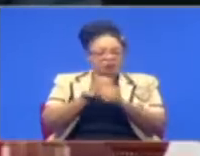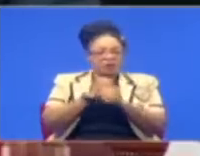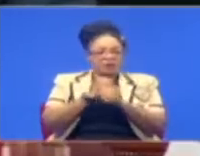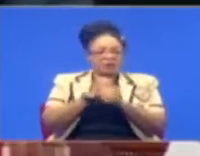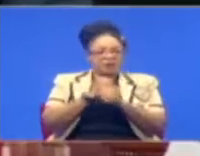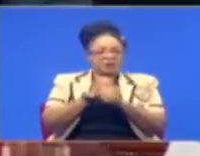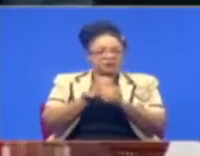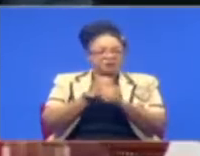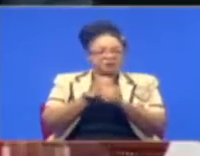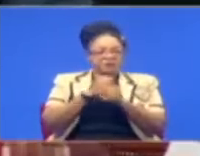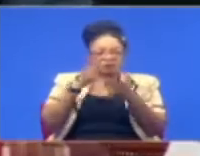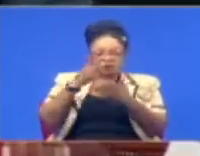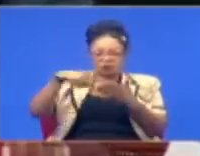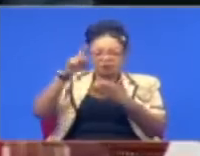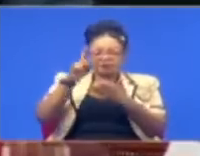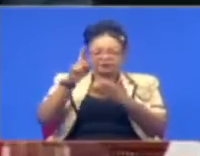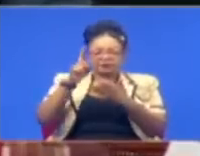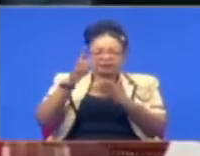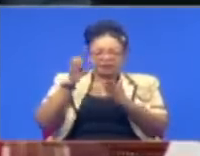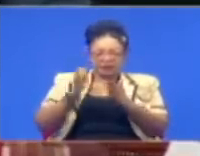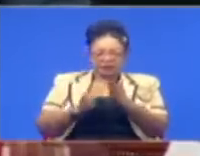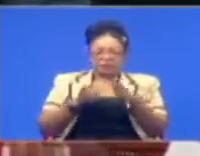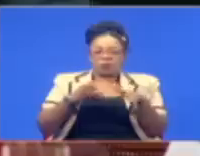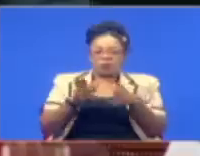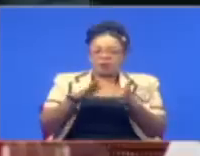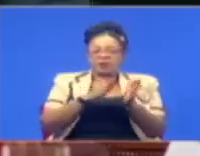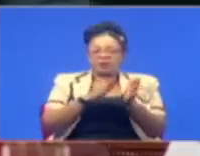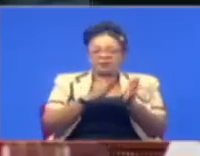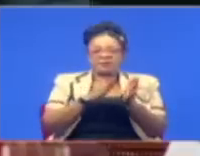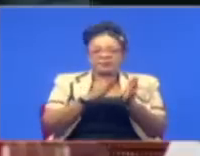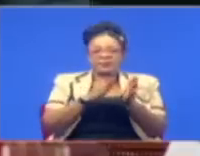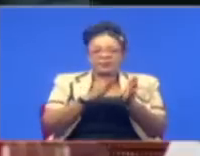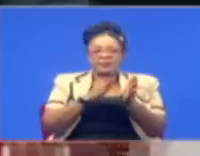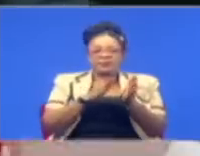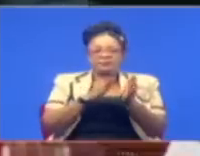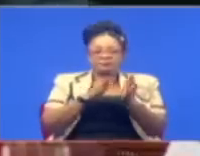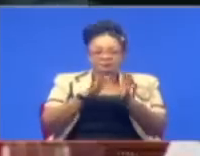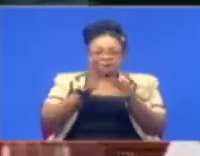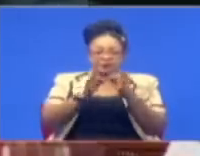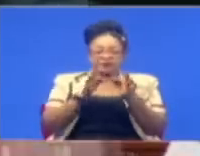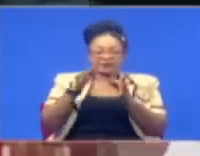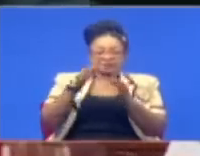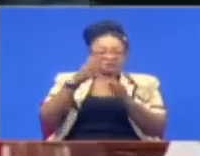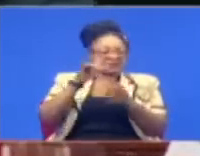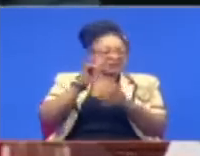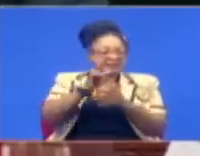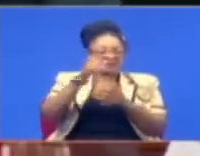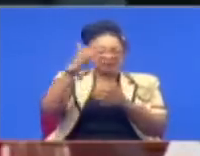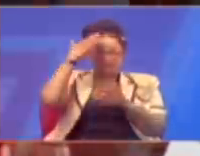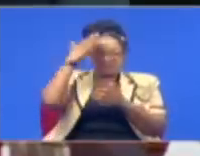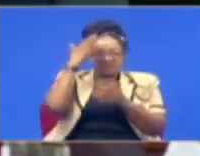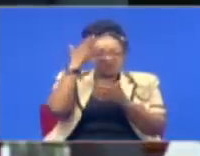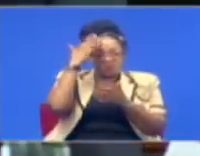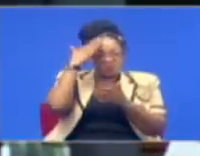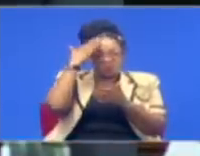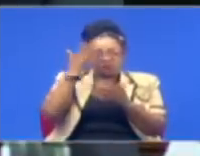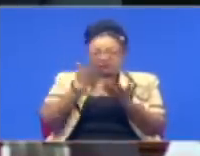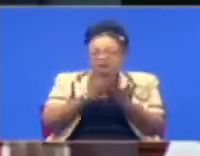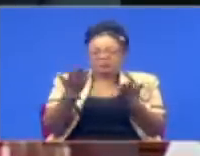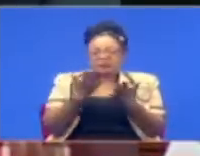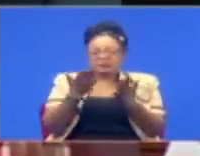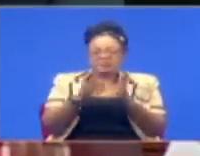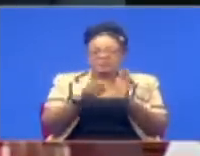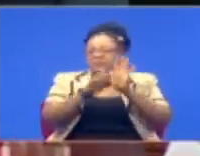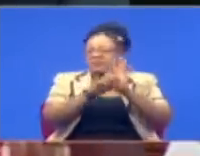work ethic. Correct work ethic is not something you legislate. It's something you